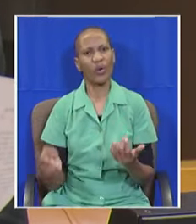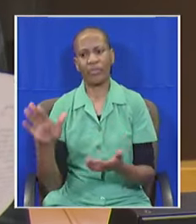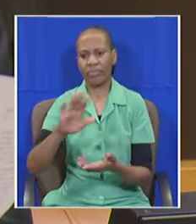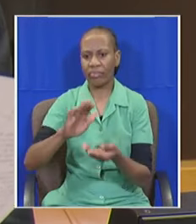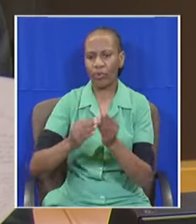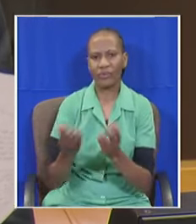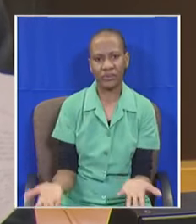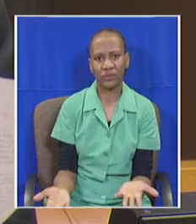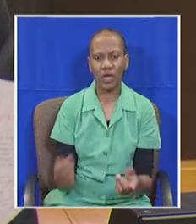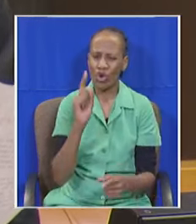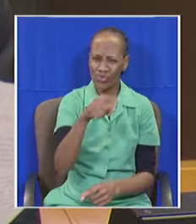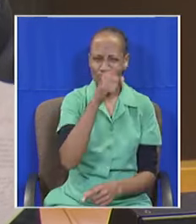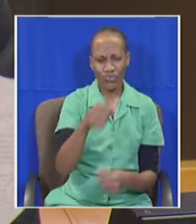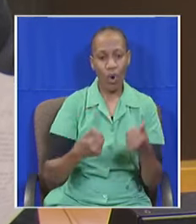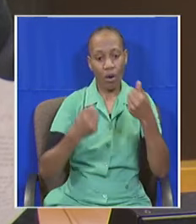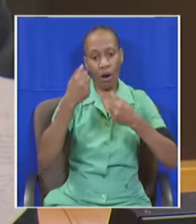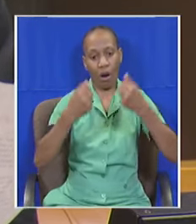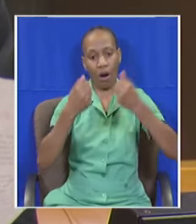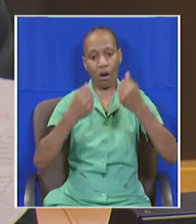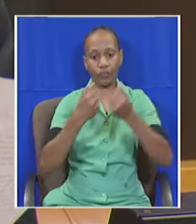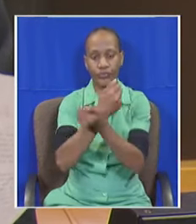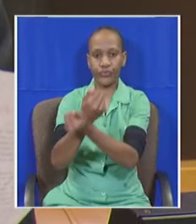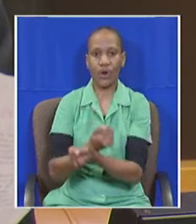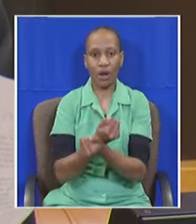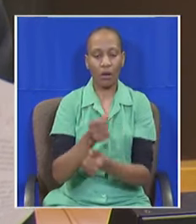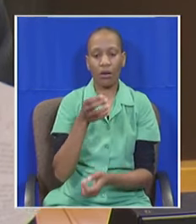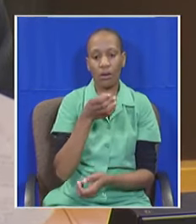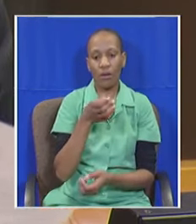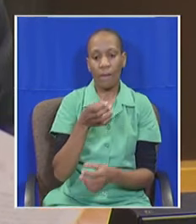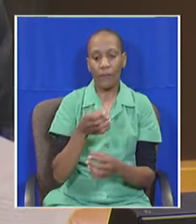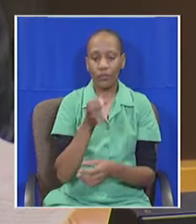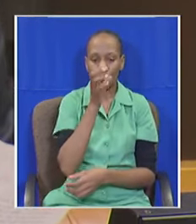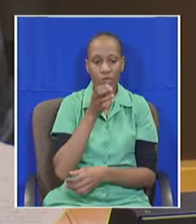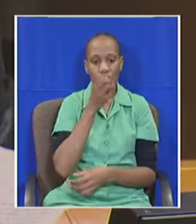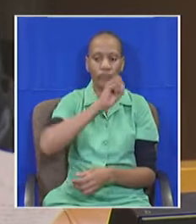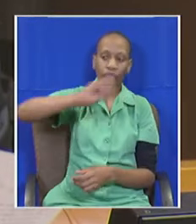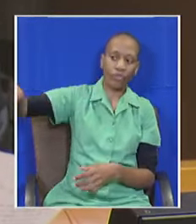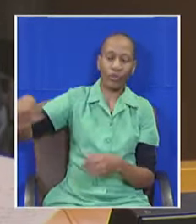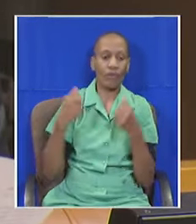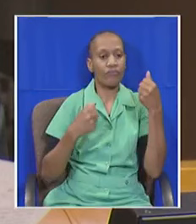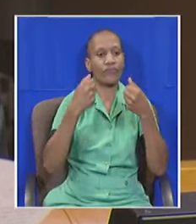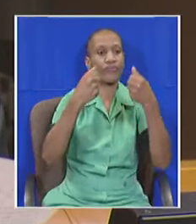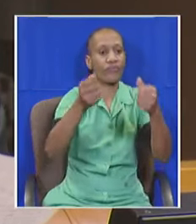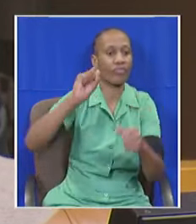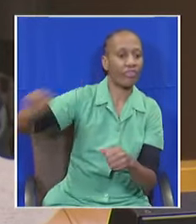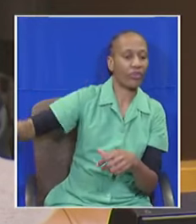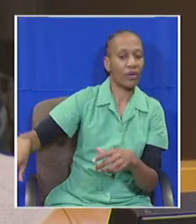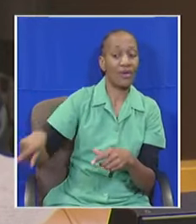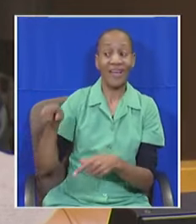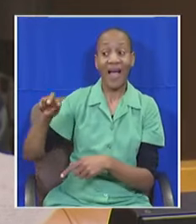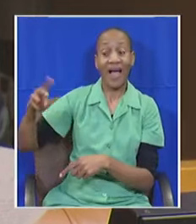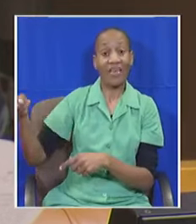of any vehicle driver to throw a bottle out of a moving car, disregarding the safety of